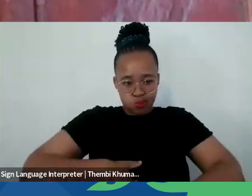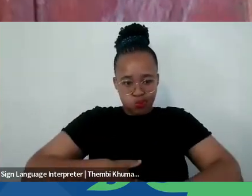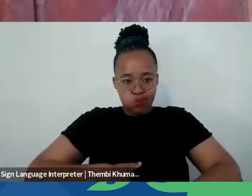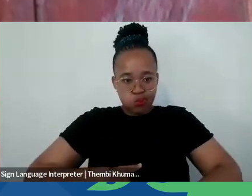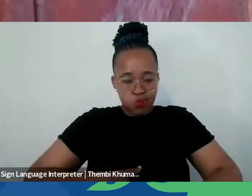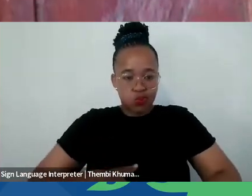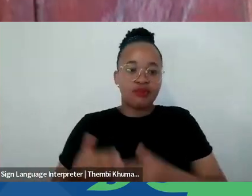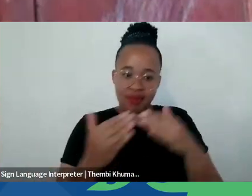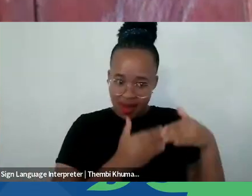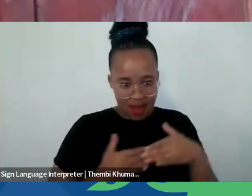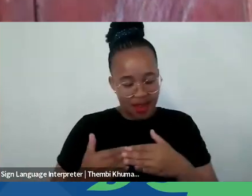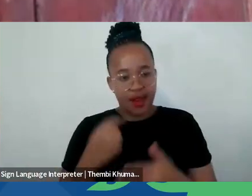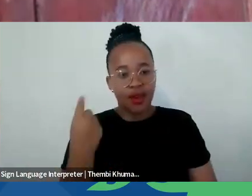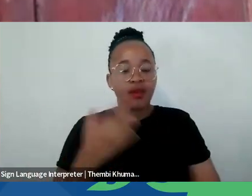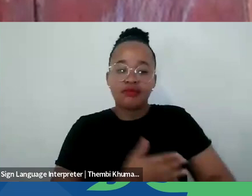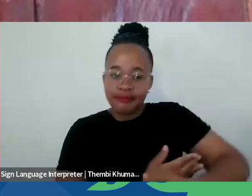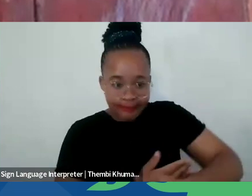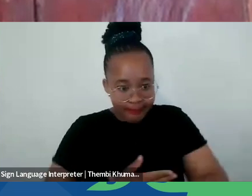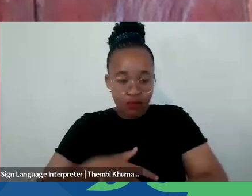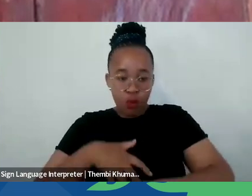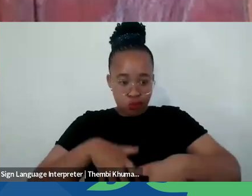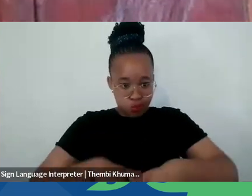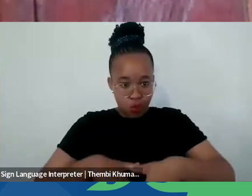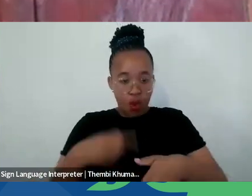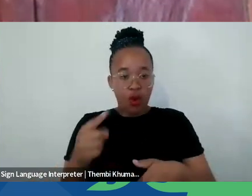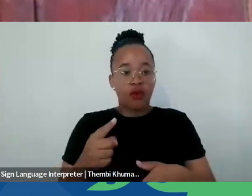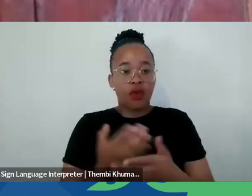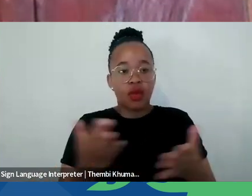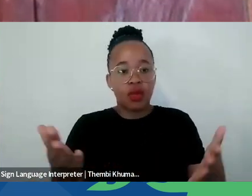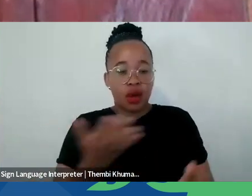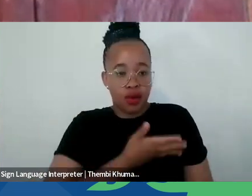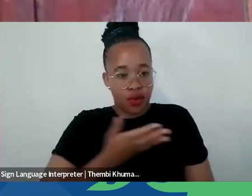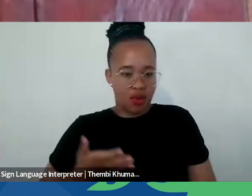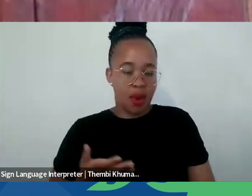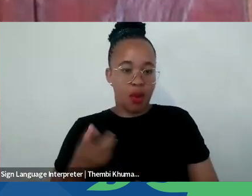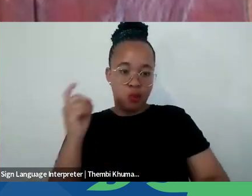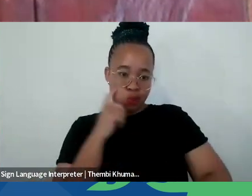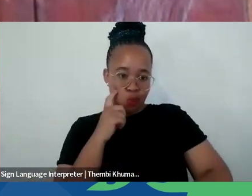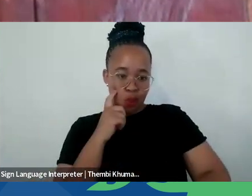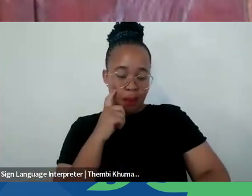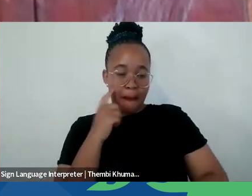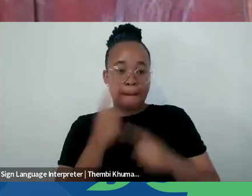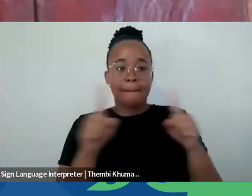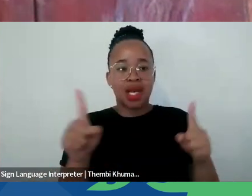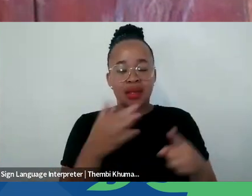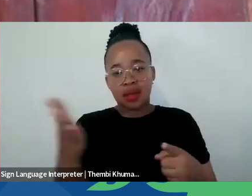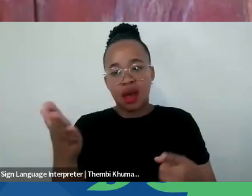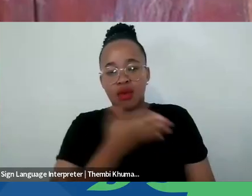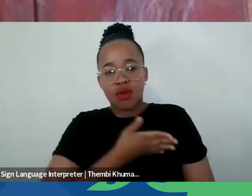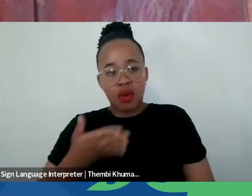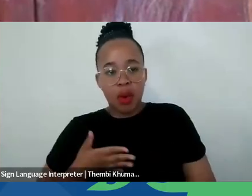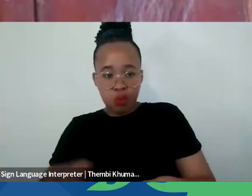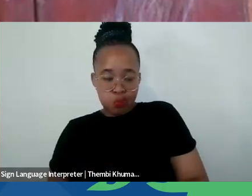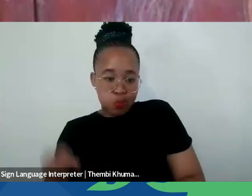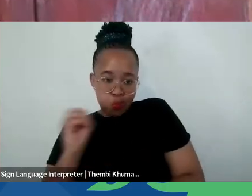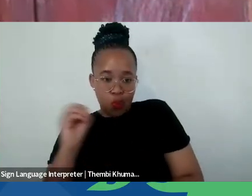So once we sensitize that, that is for women who are expectant. But now for those who are not expectant, we also just remind them, because